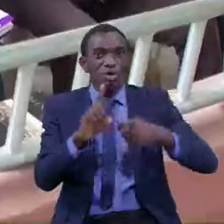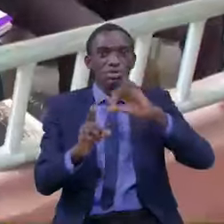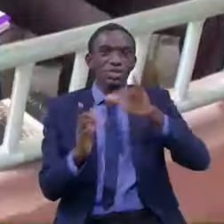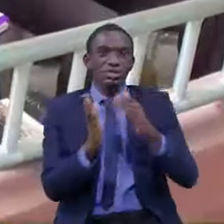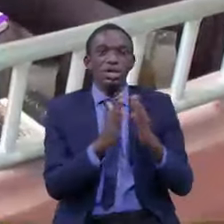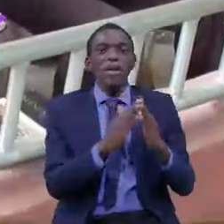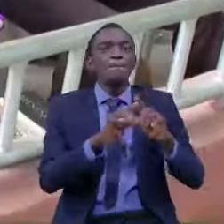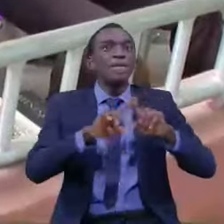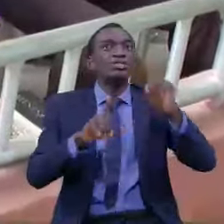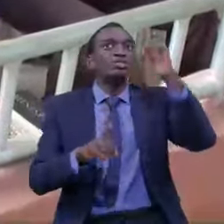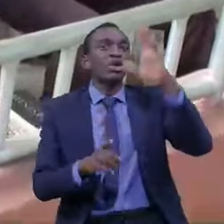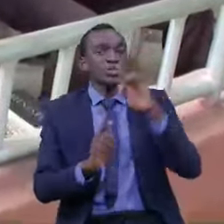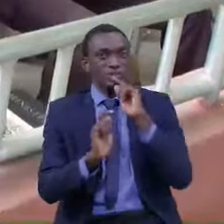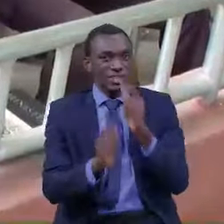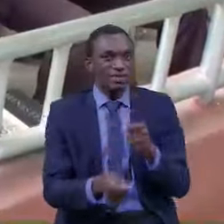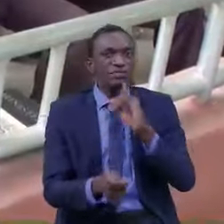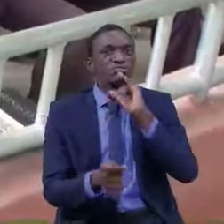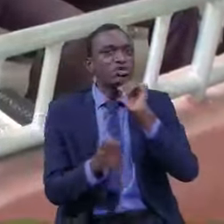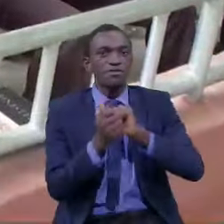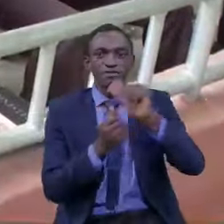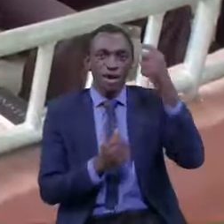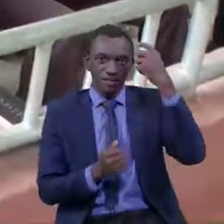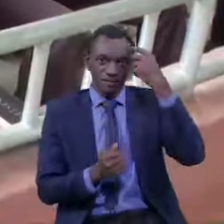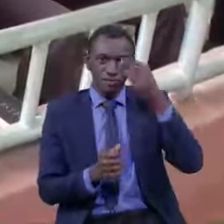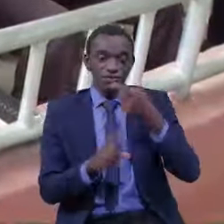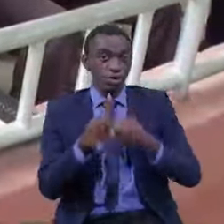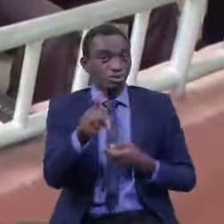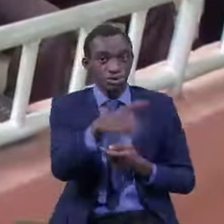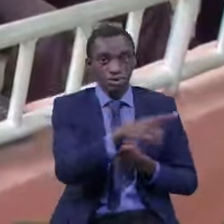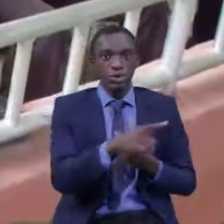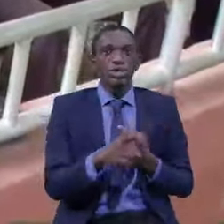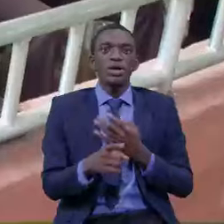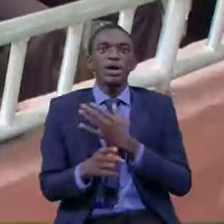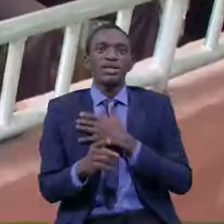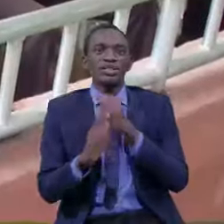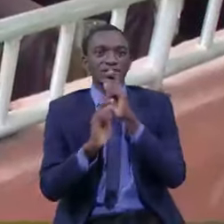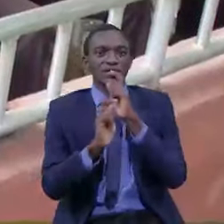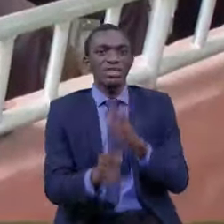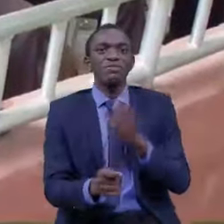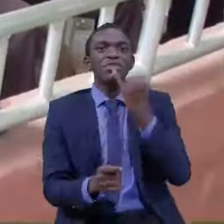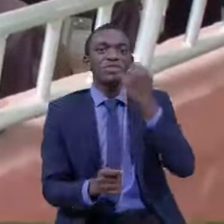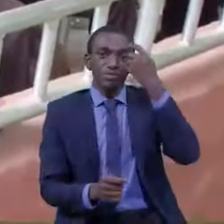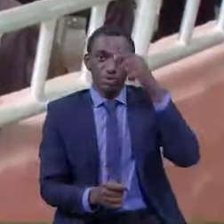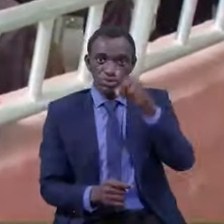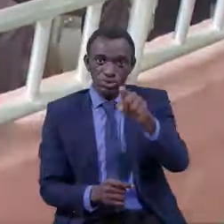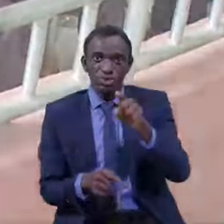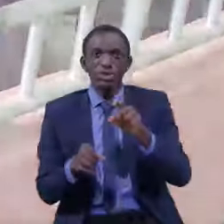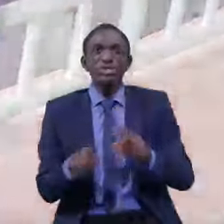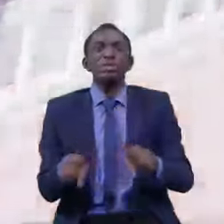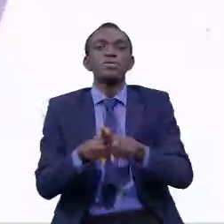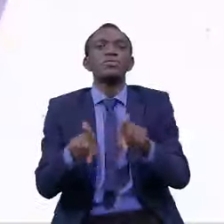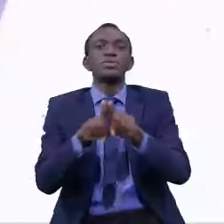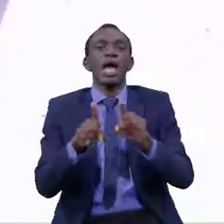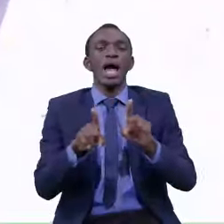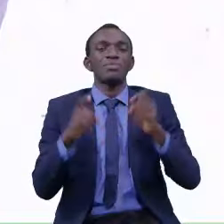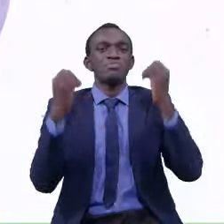gift is unto you, even as many as the Lord our God shall